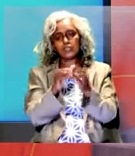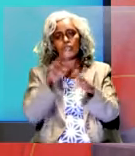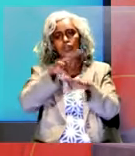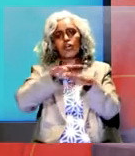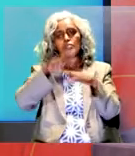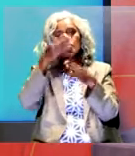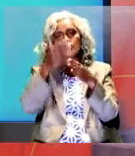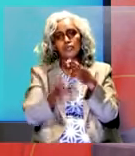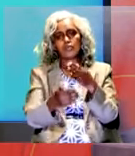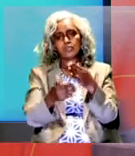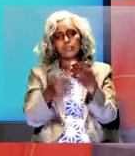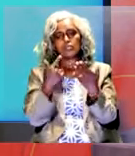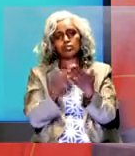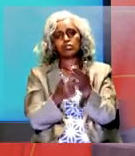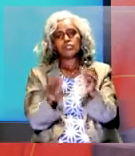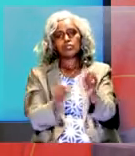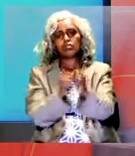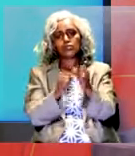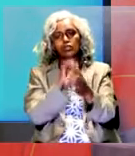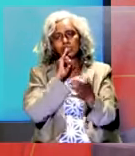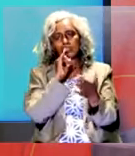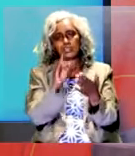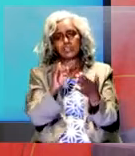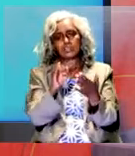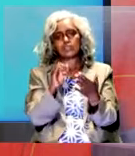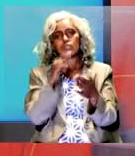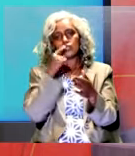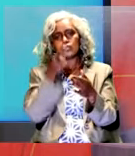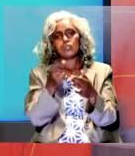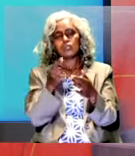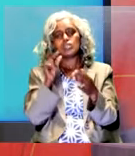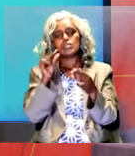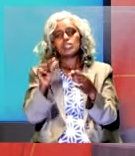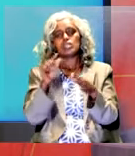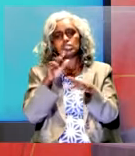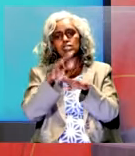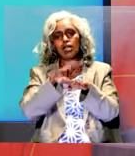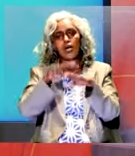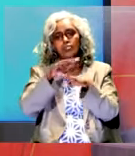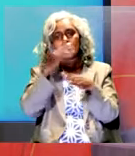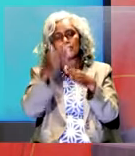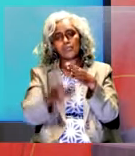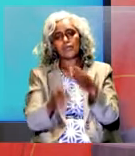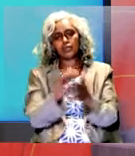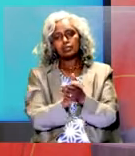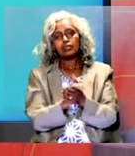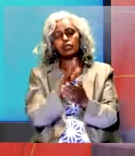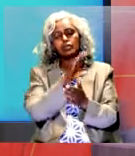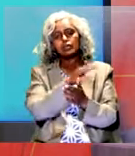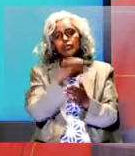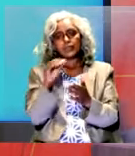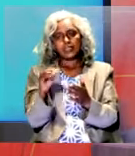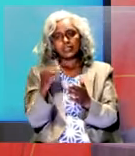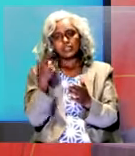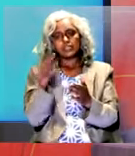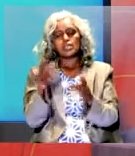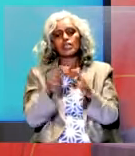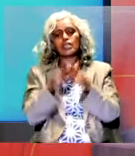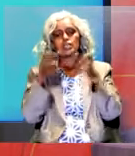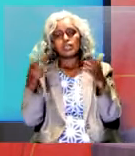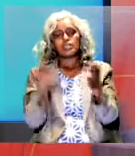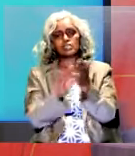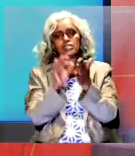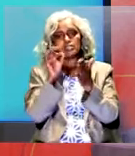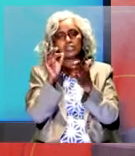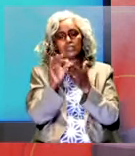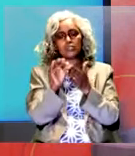bounds of that sequence is called the least upper bound. And the greatest